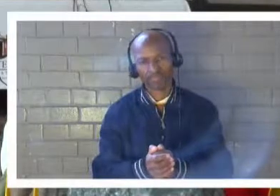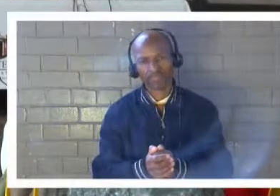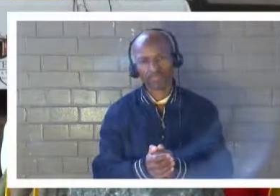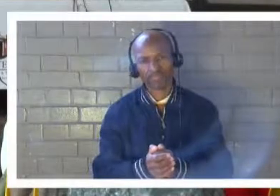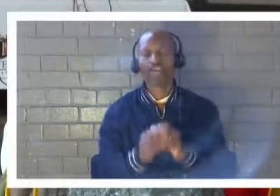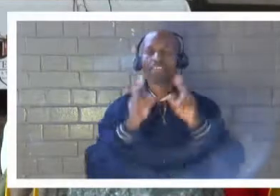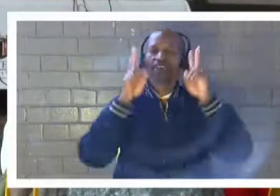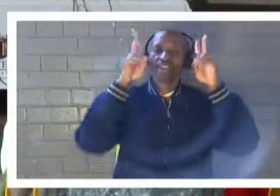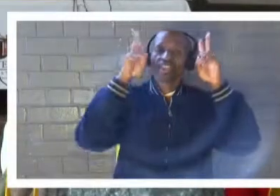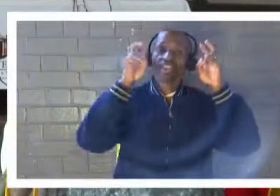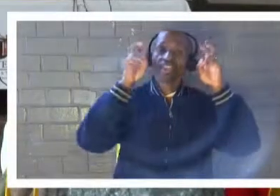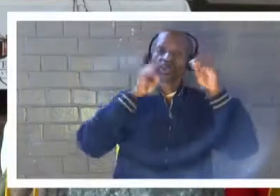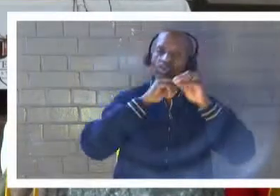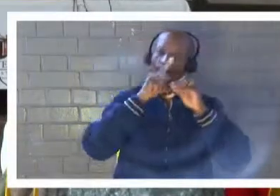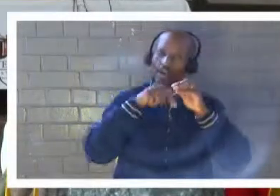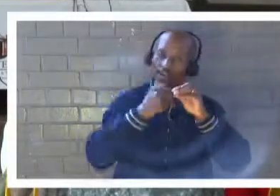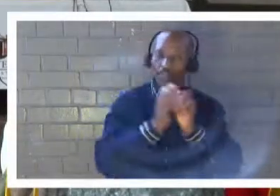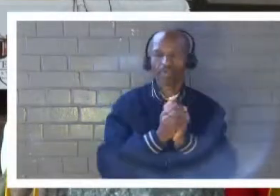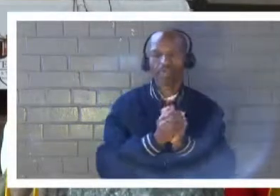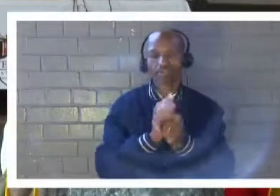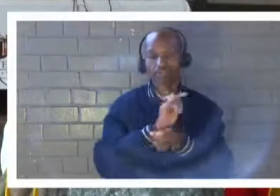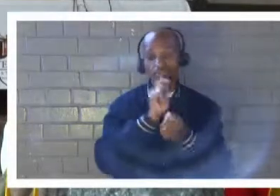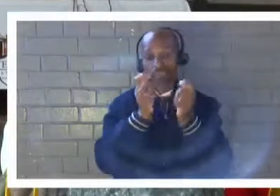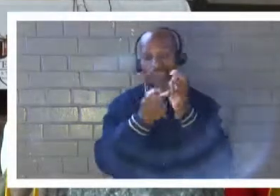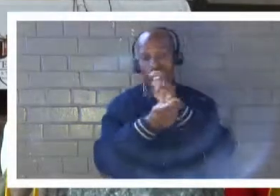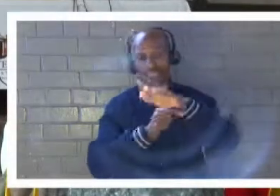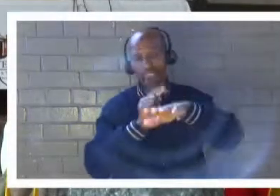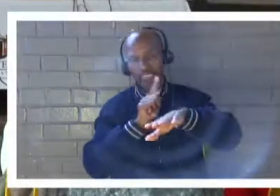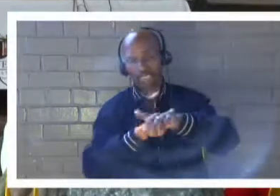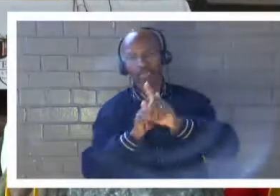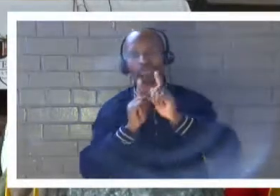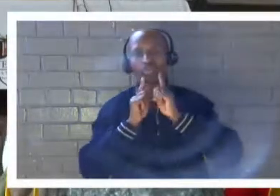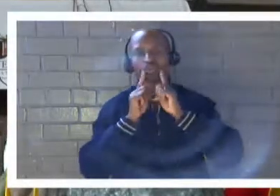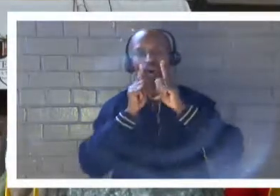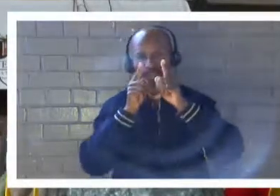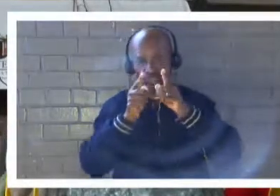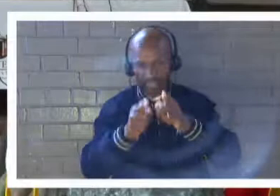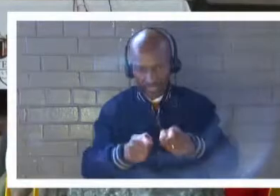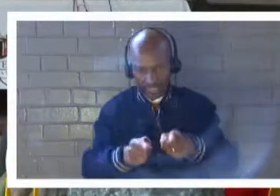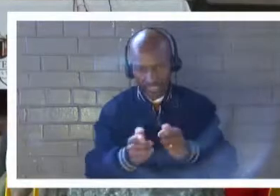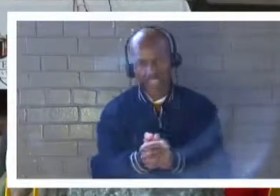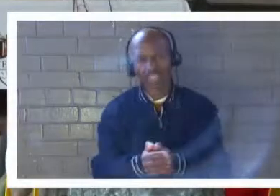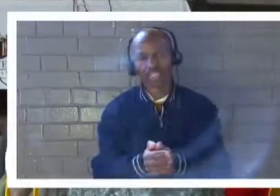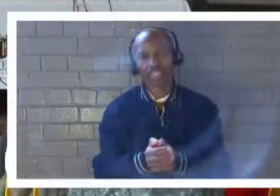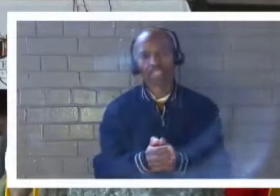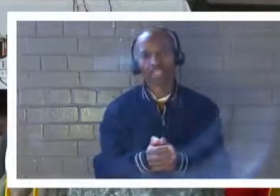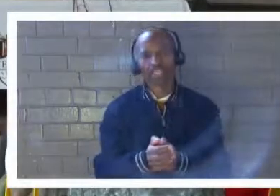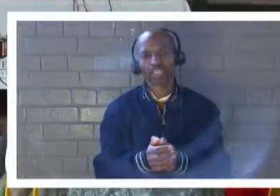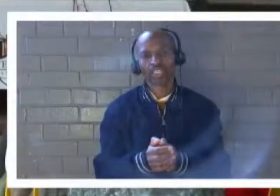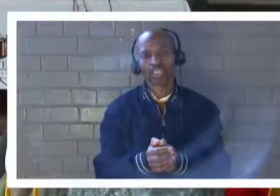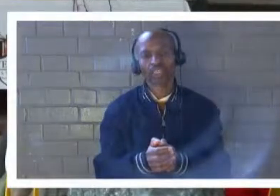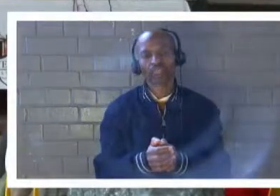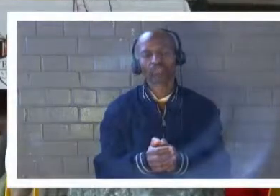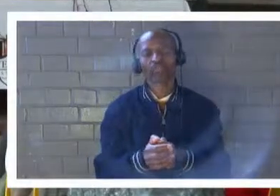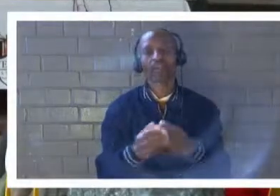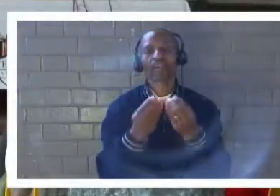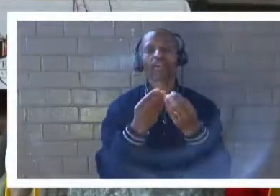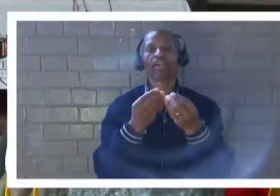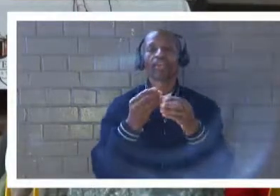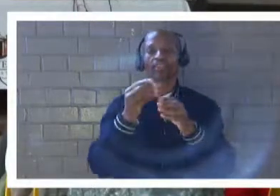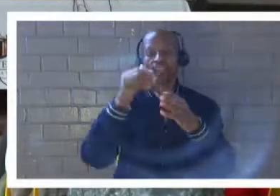The issue of the turnaround time to respond to minor infrastructure